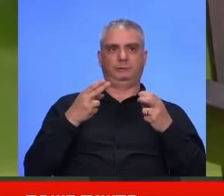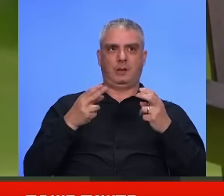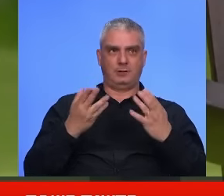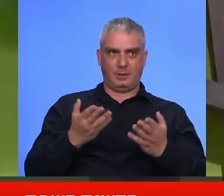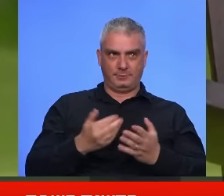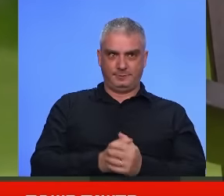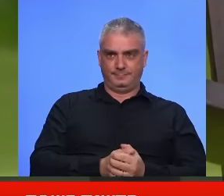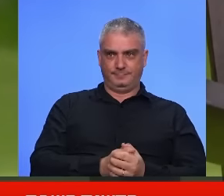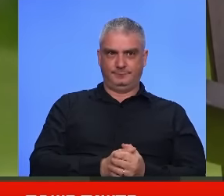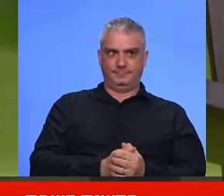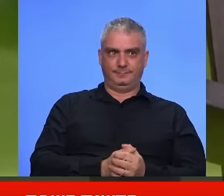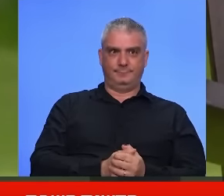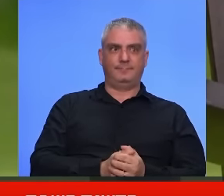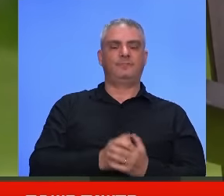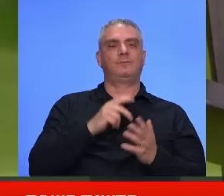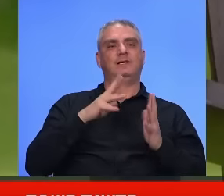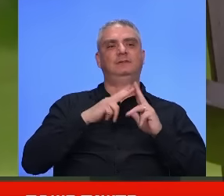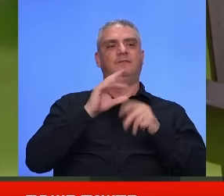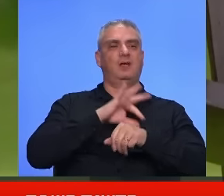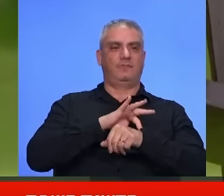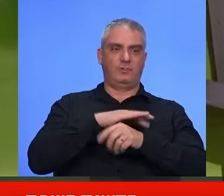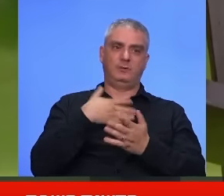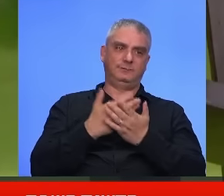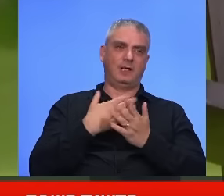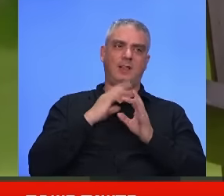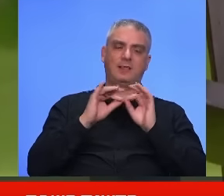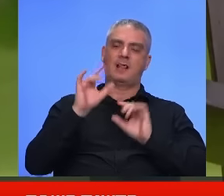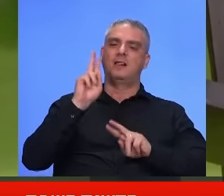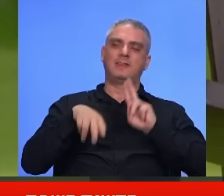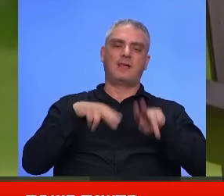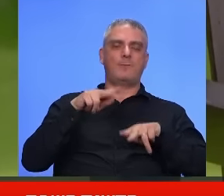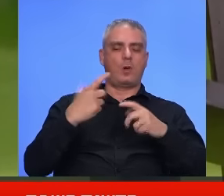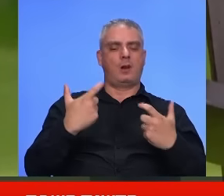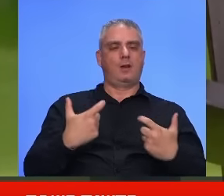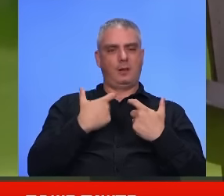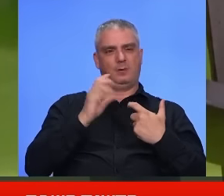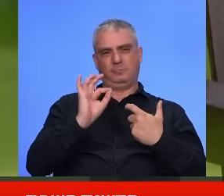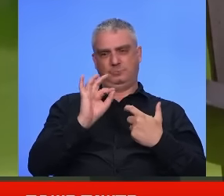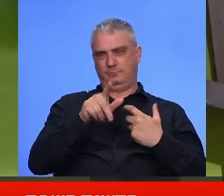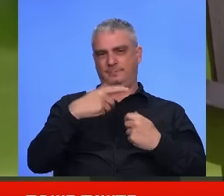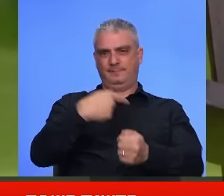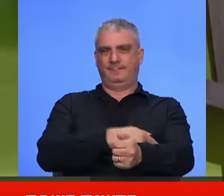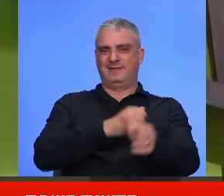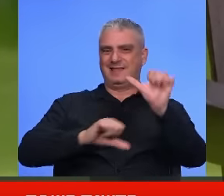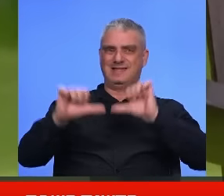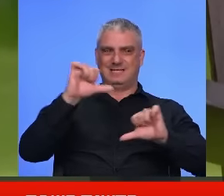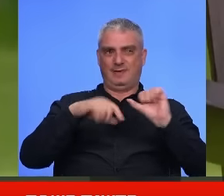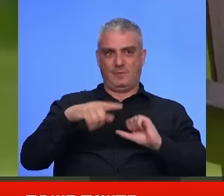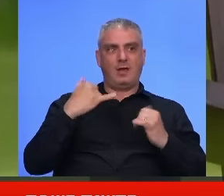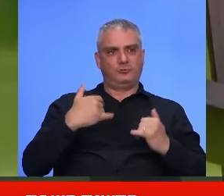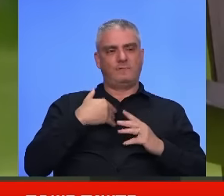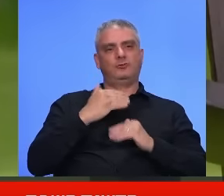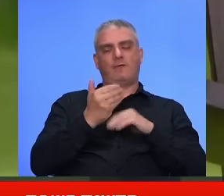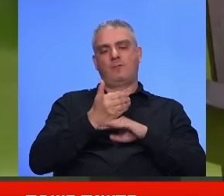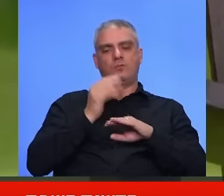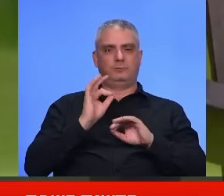present. My medical team therefore advised that I should undergo a course of preventative chemotherapy, and I'm now in the early stages